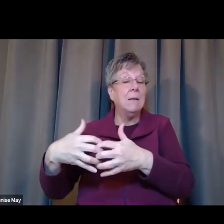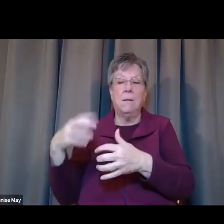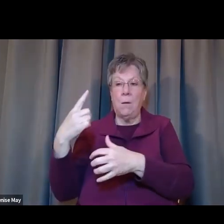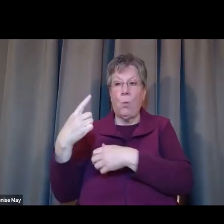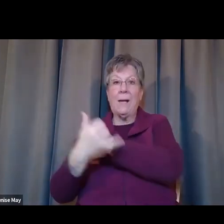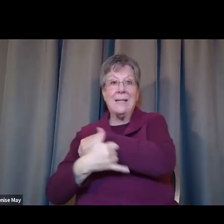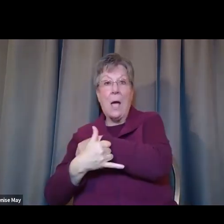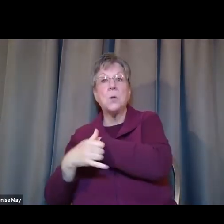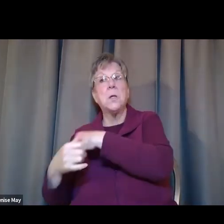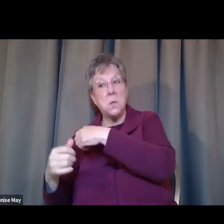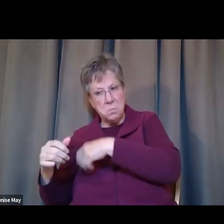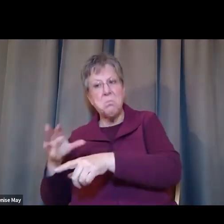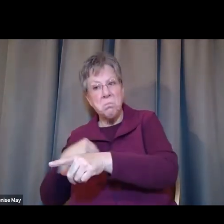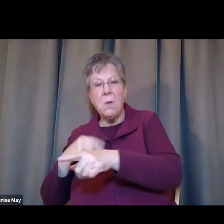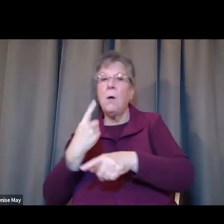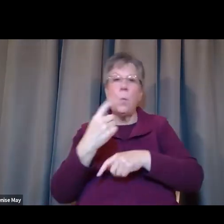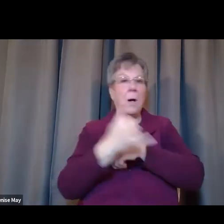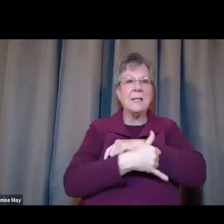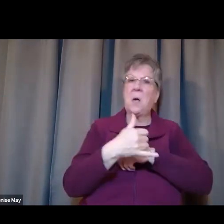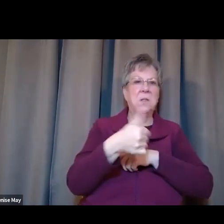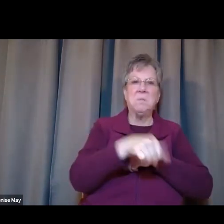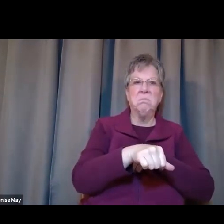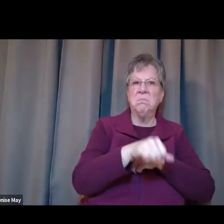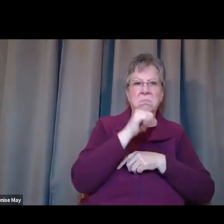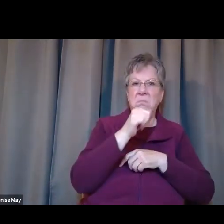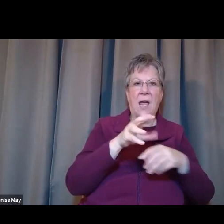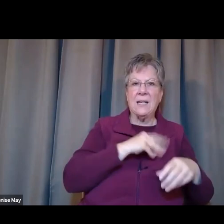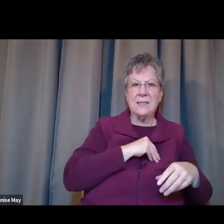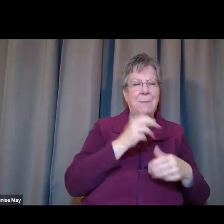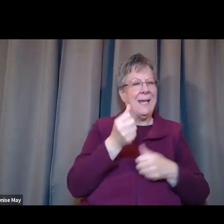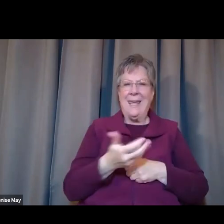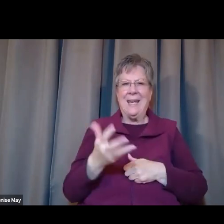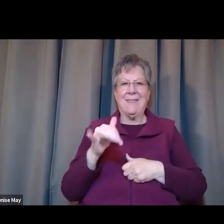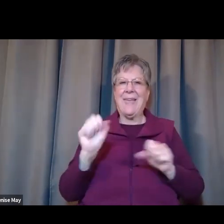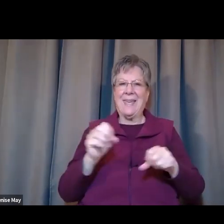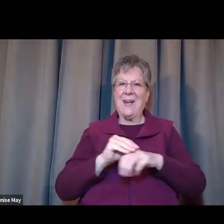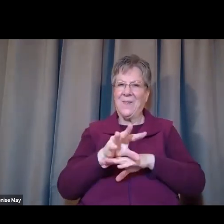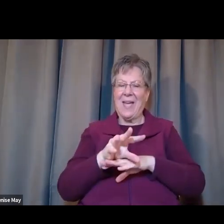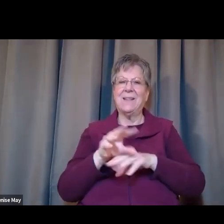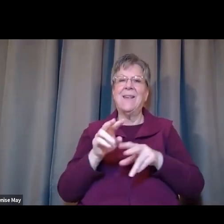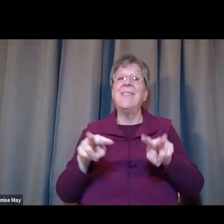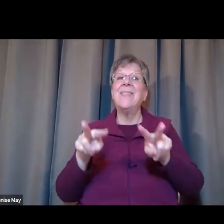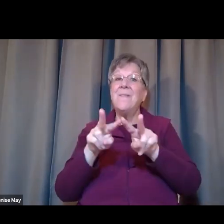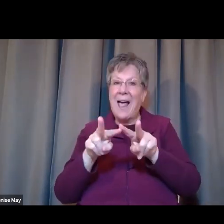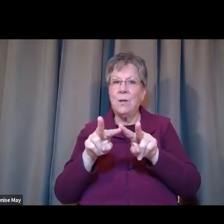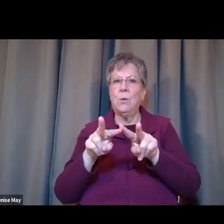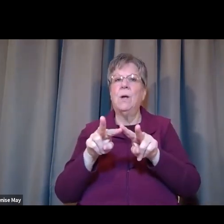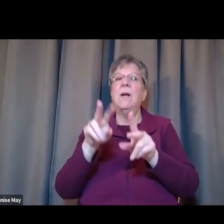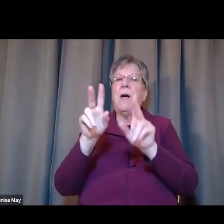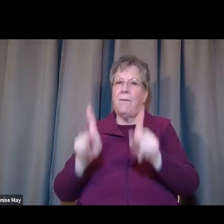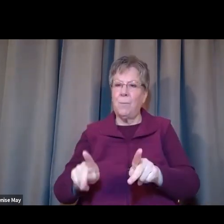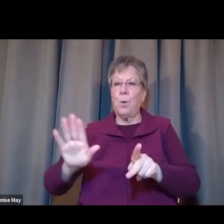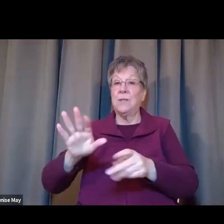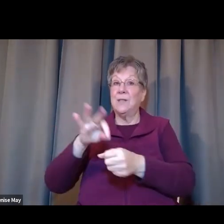versus another. Anything that can nominally affect the value of a person's vote in one county versus another is something